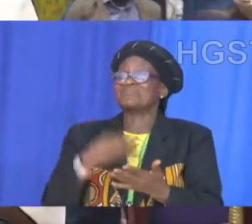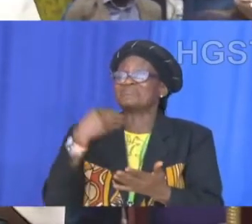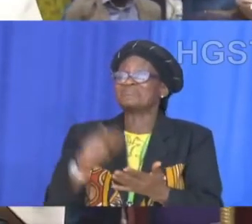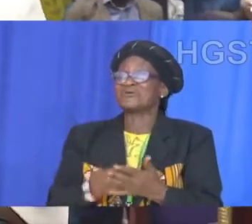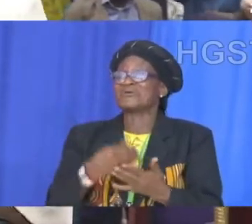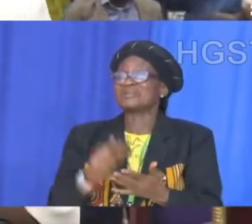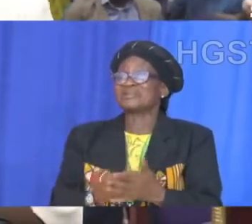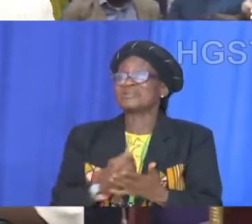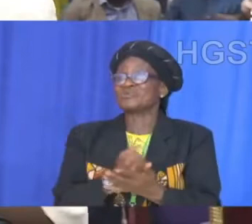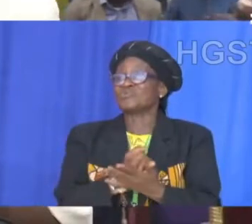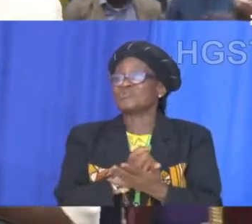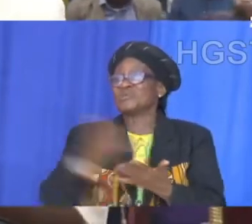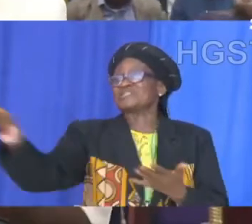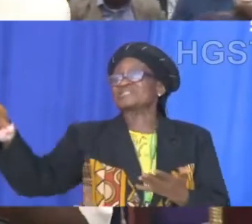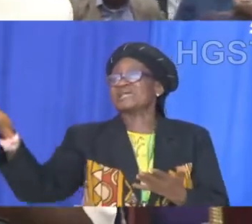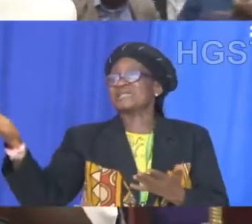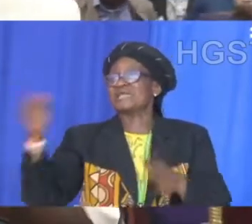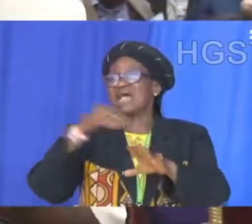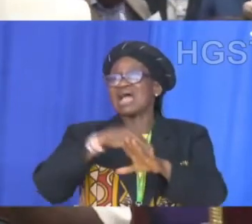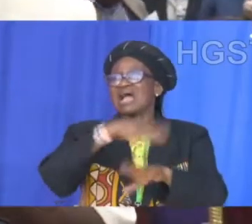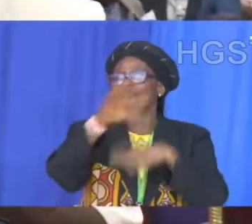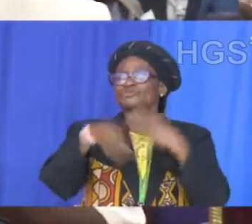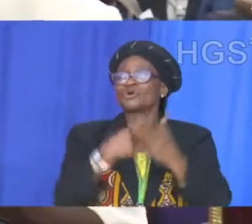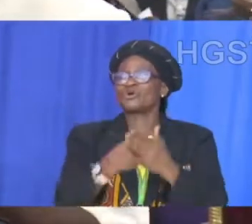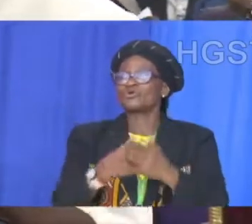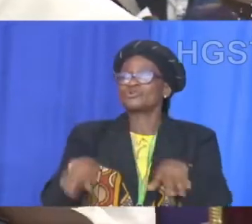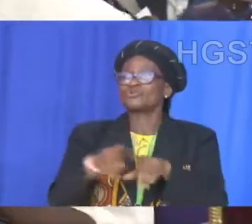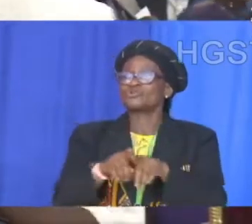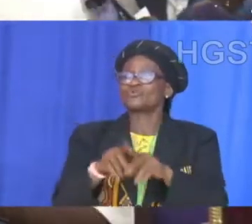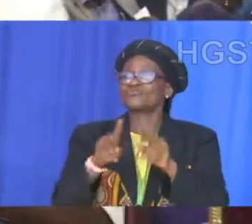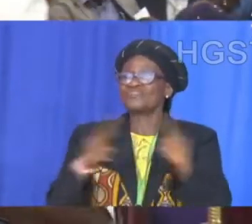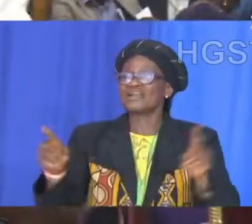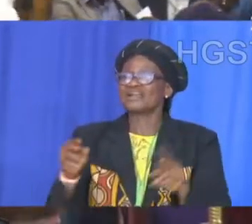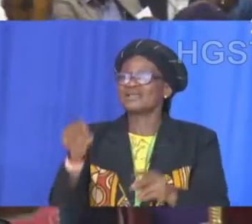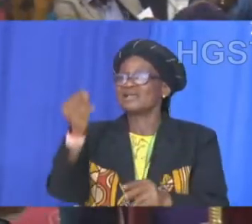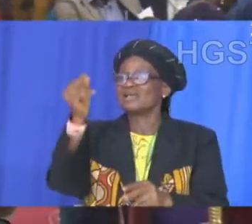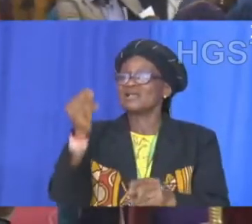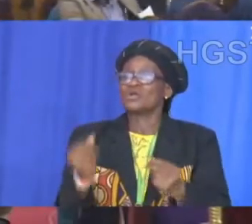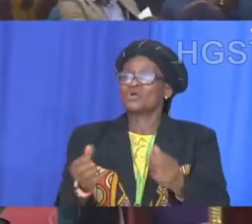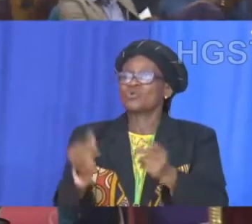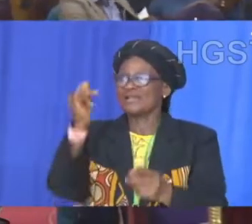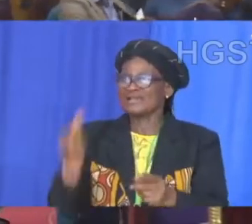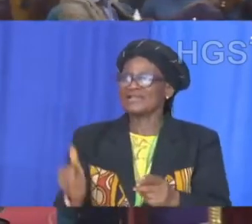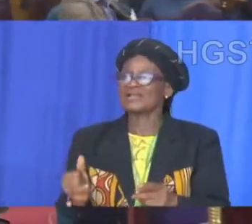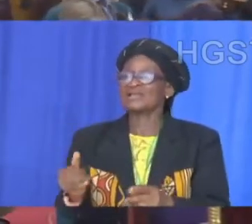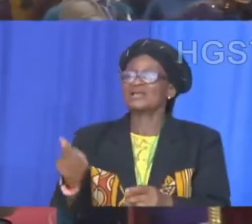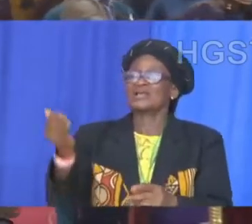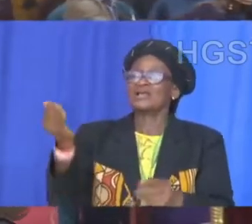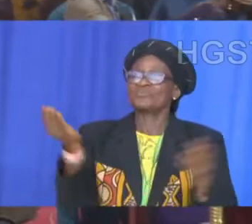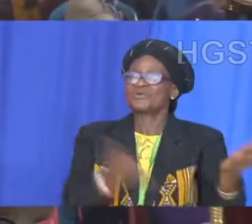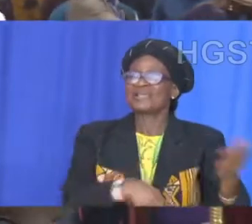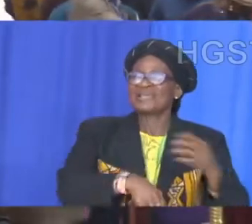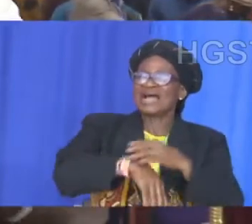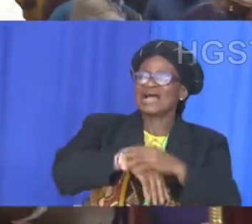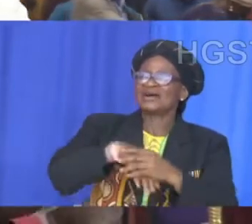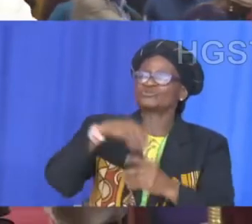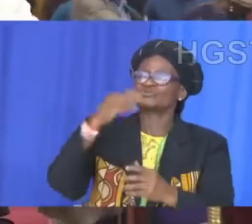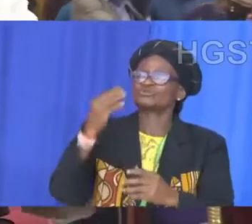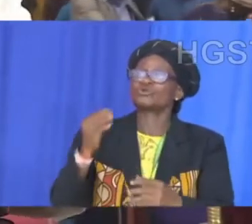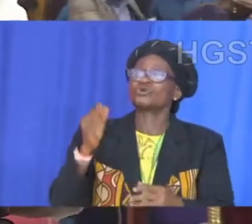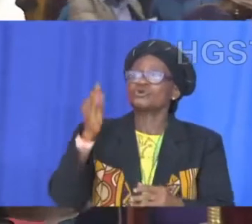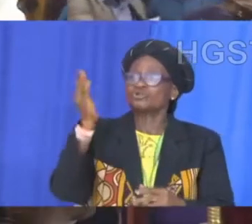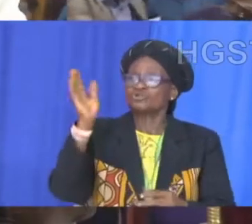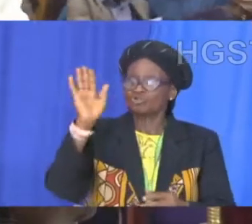contains. So very quickly, take that one now. Let's get that out of the way, and then we can proceed.